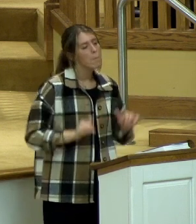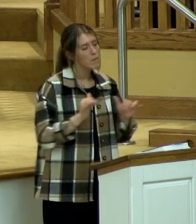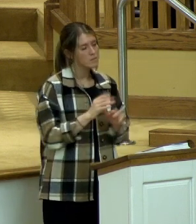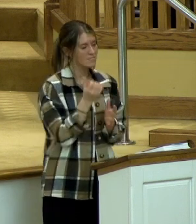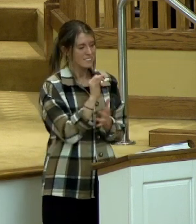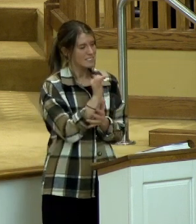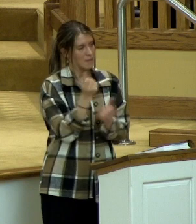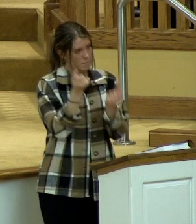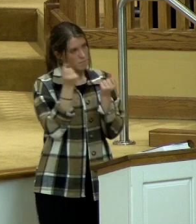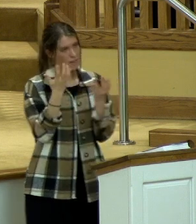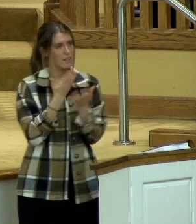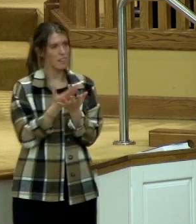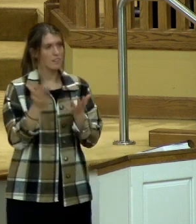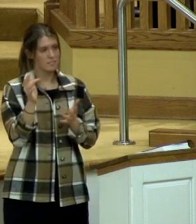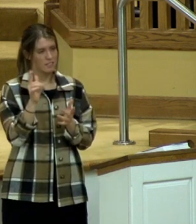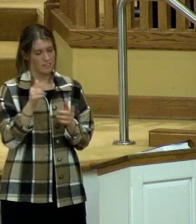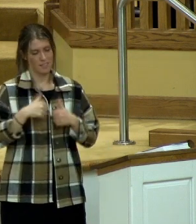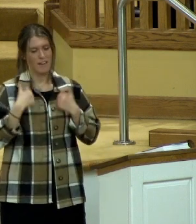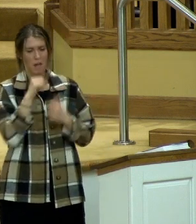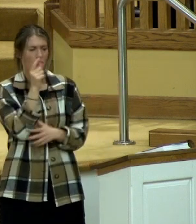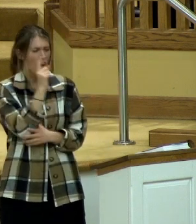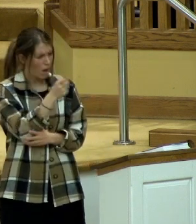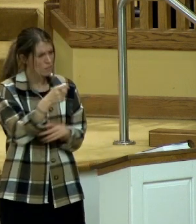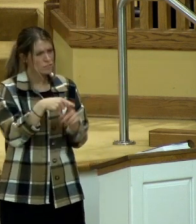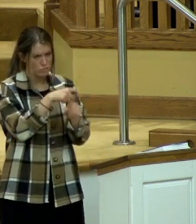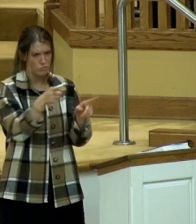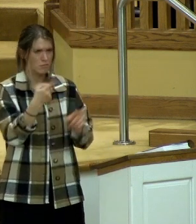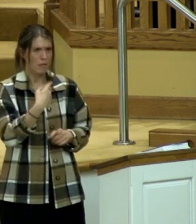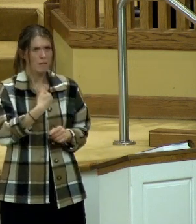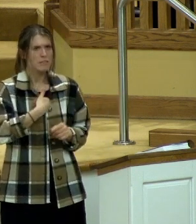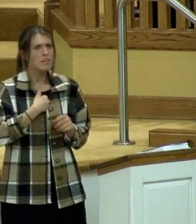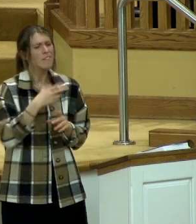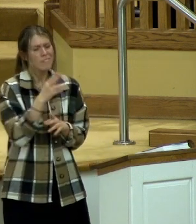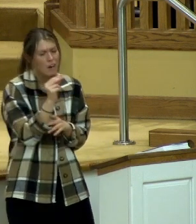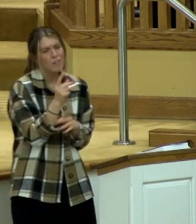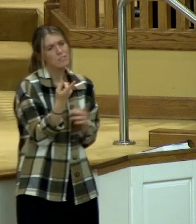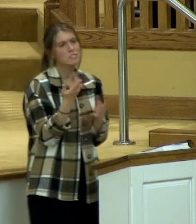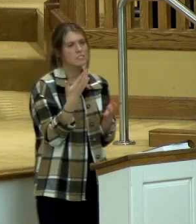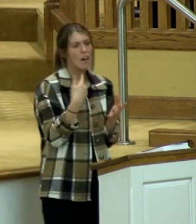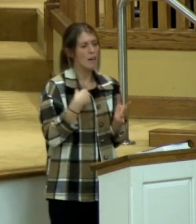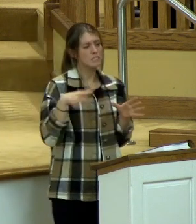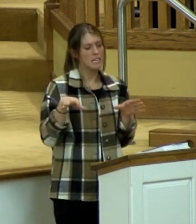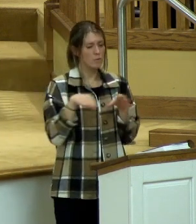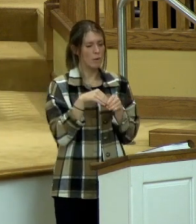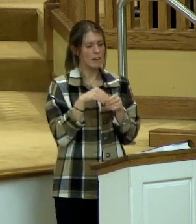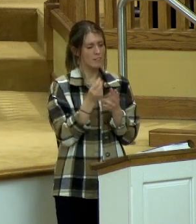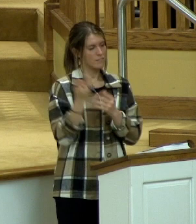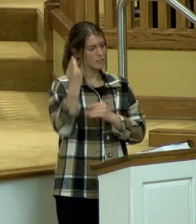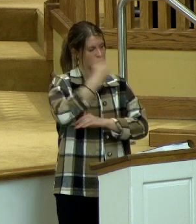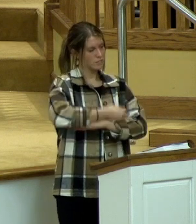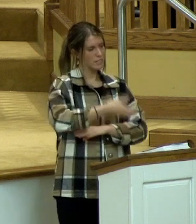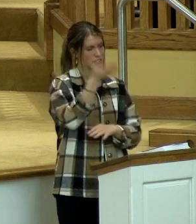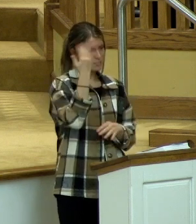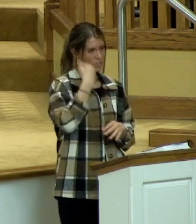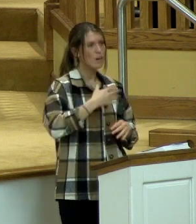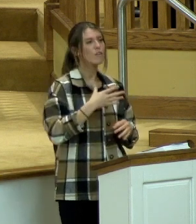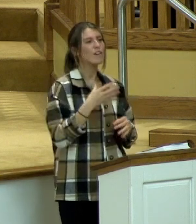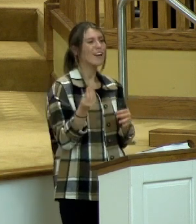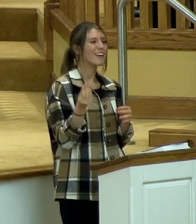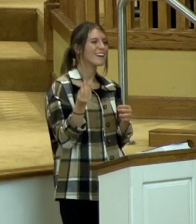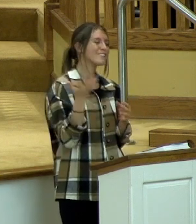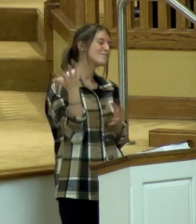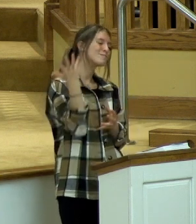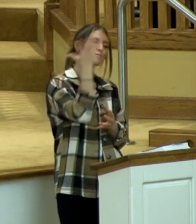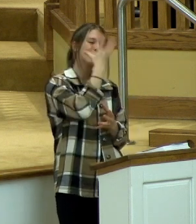with a lot of things in our life. And I'm not scolding anybody or scolding myself even. You know, I was at a wedding a few days ago, and